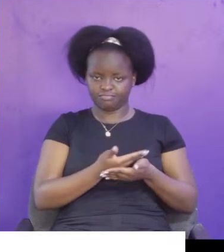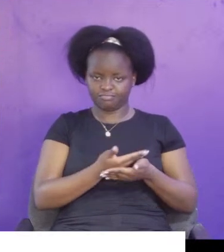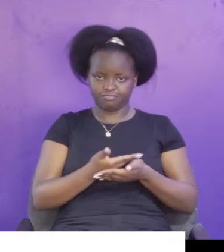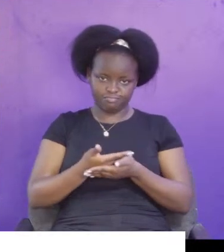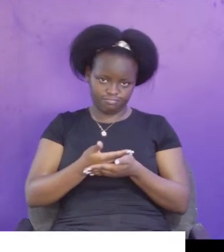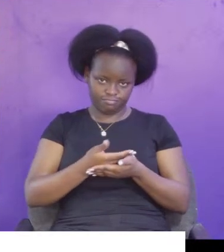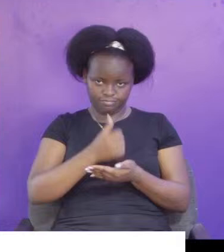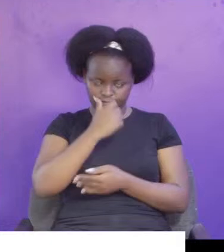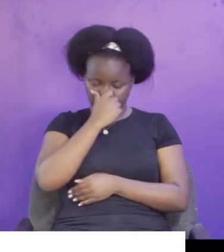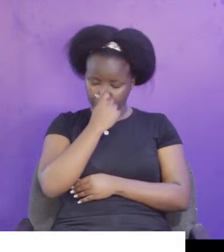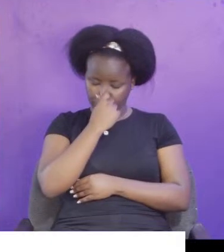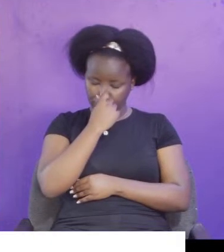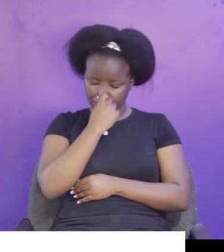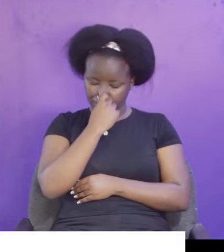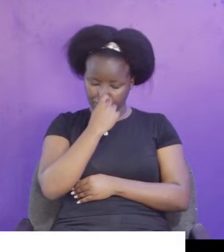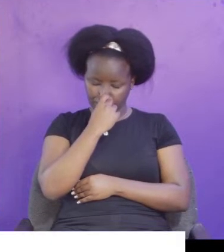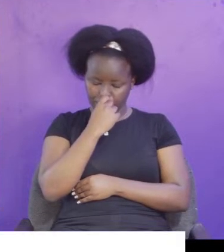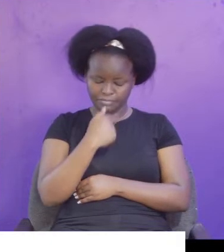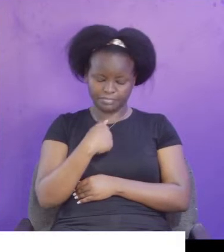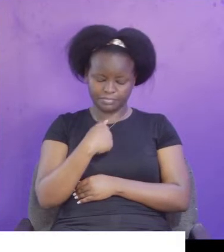I see